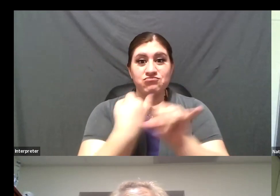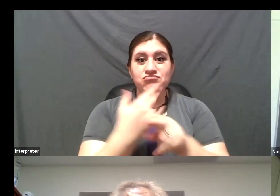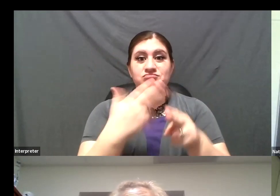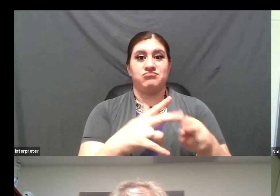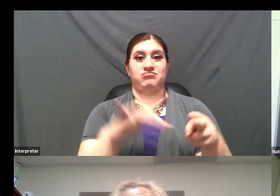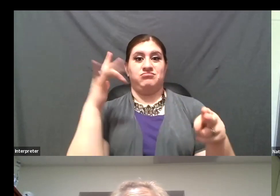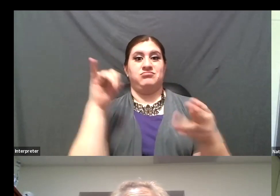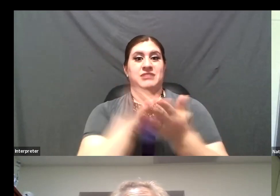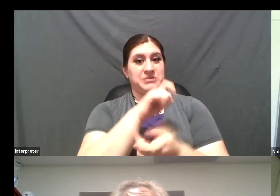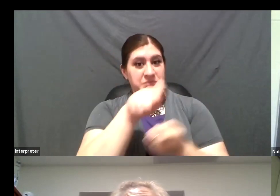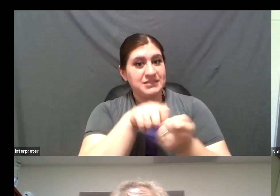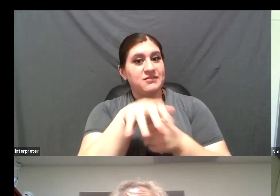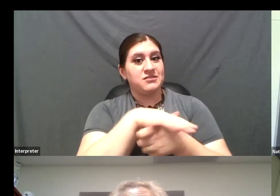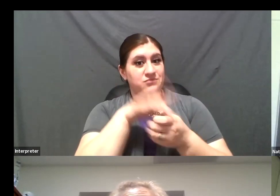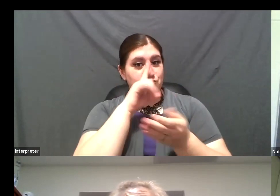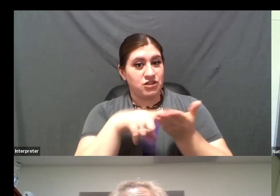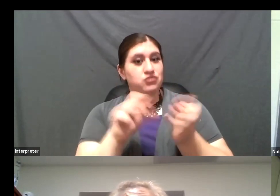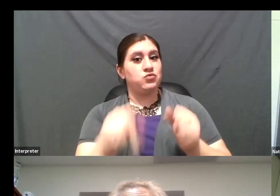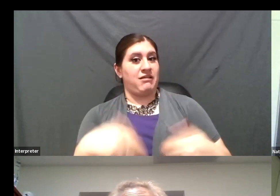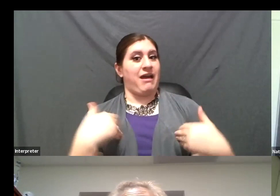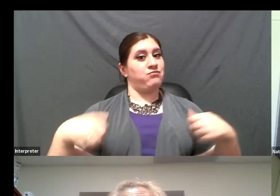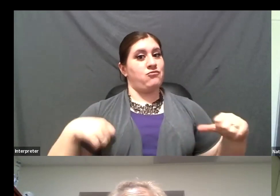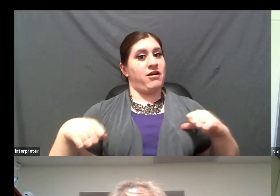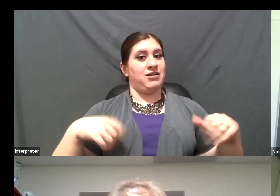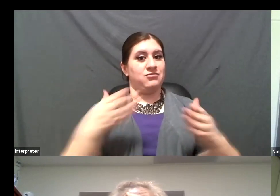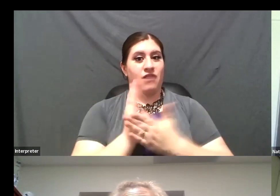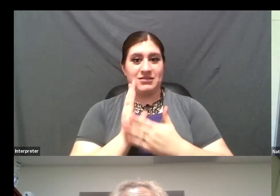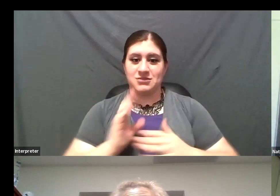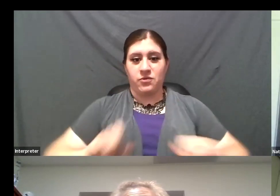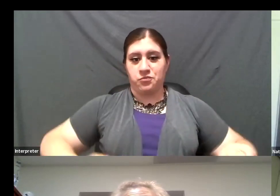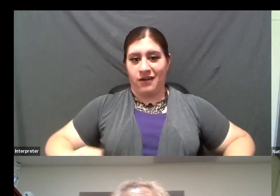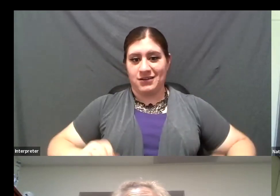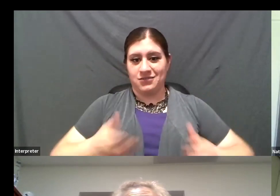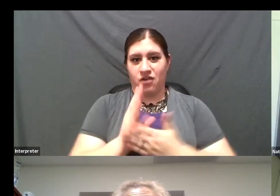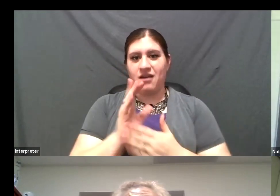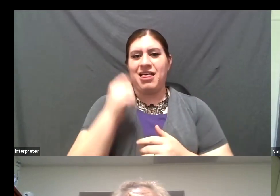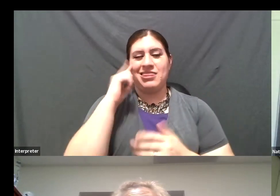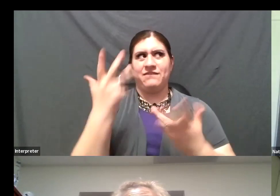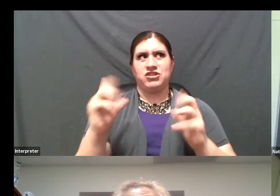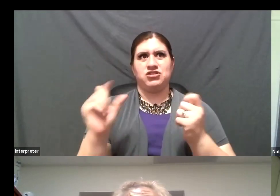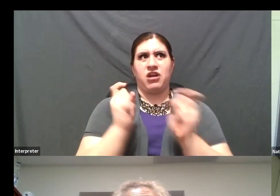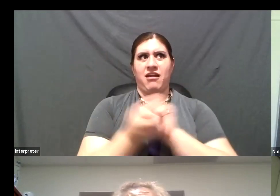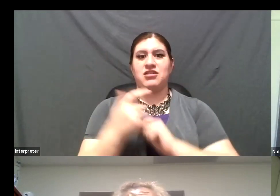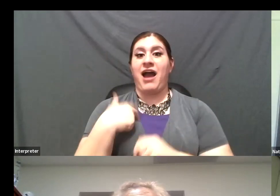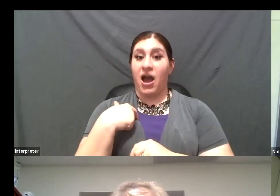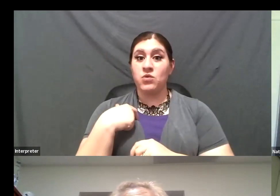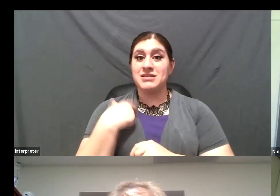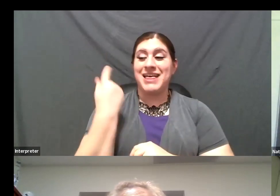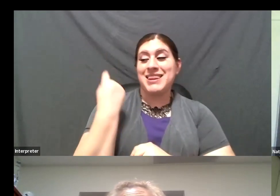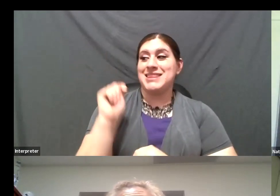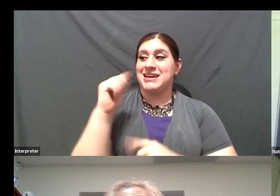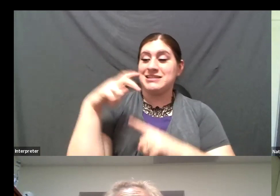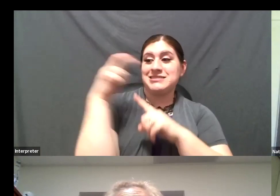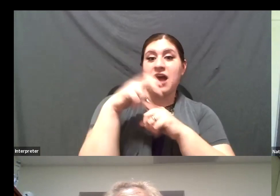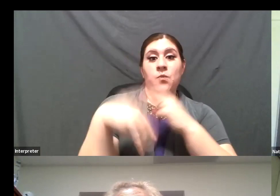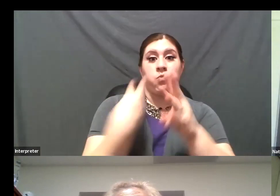area of research. When I did my research a long time ago, I think this has changed, but I was the world's expert. I was so